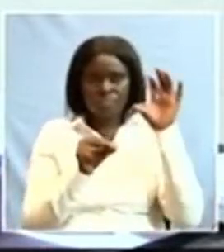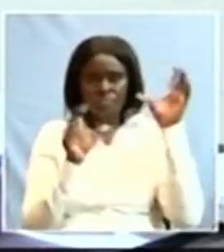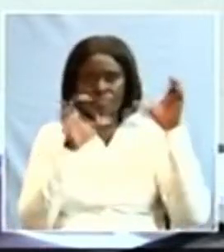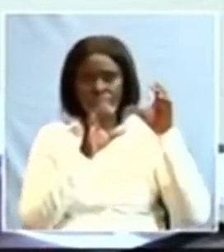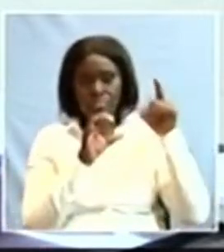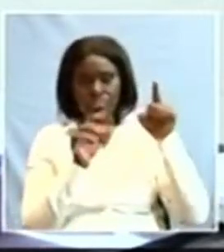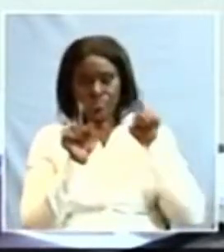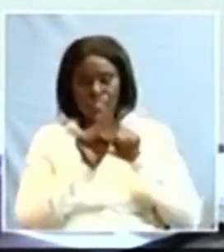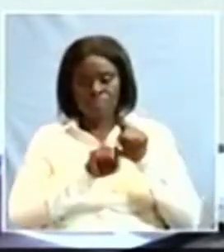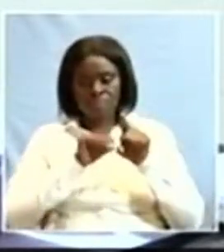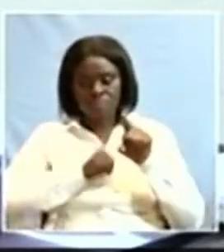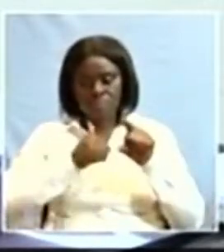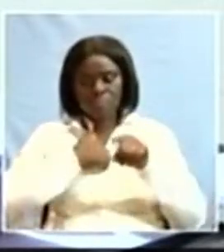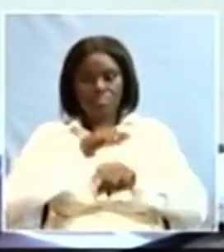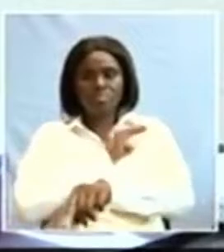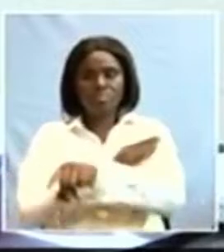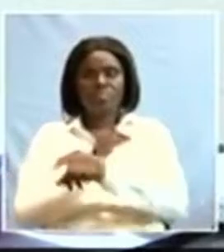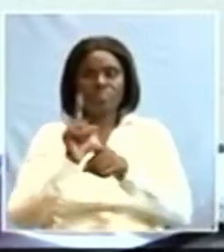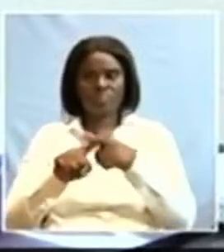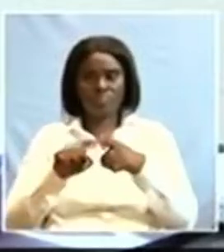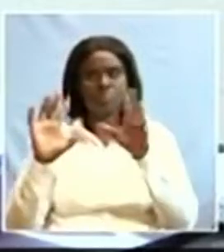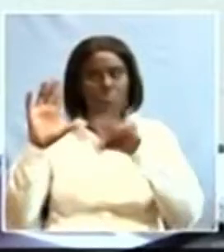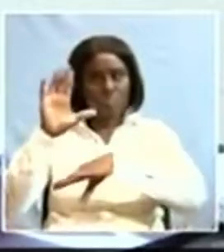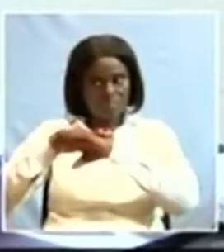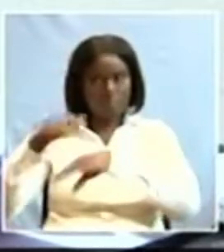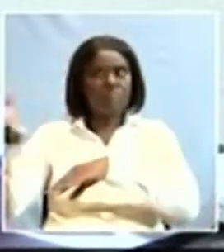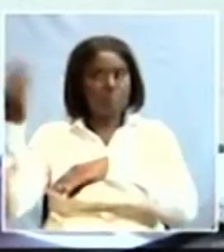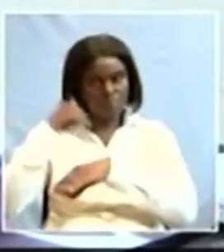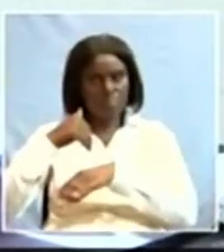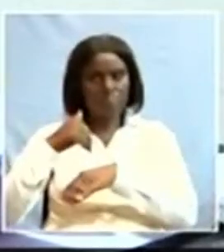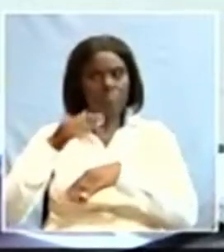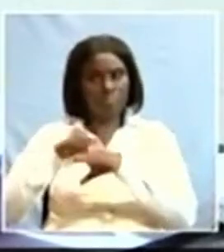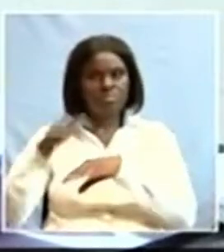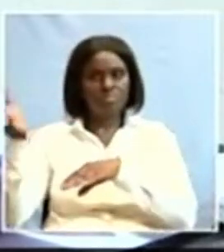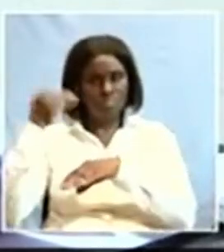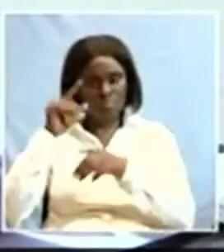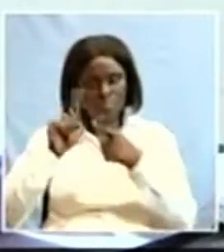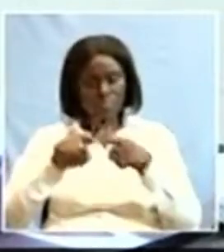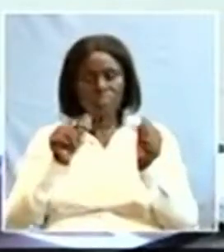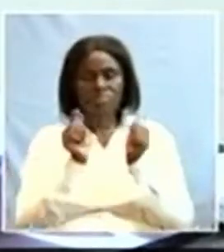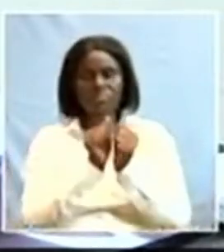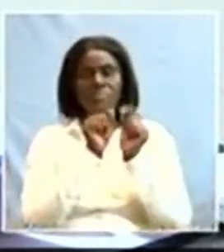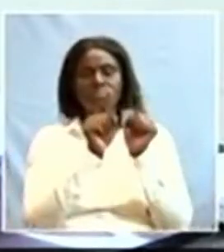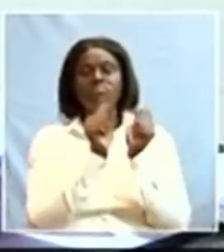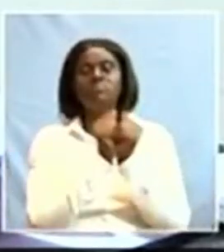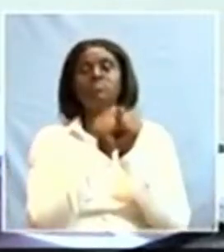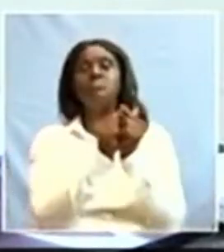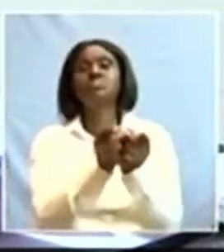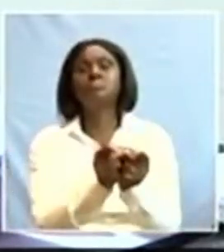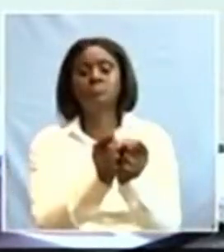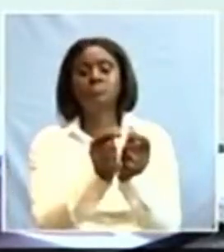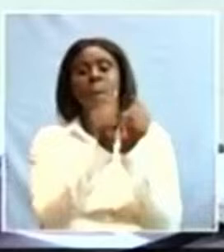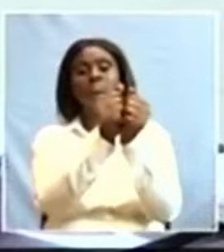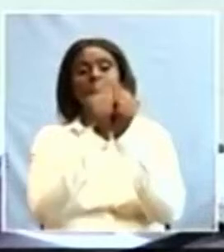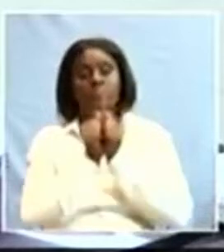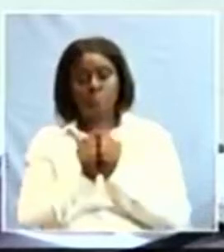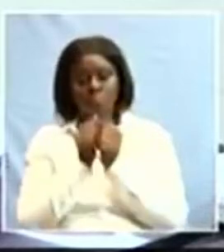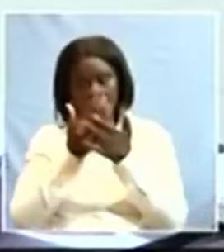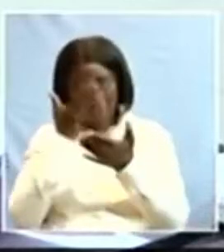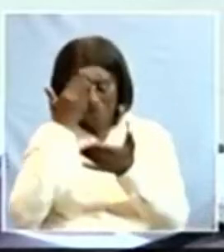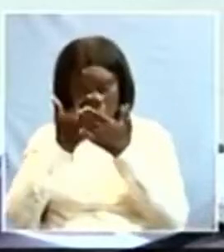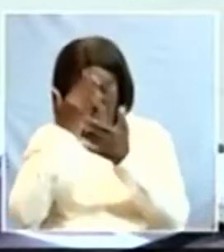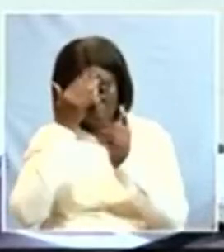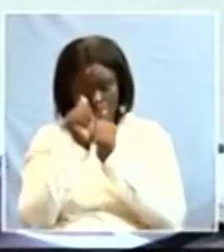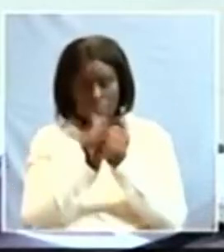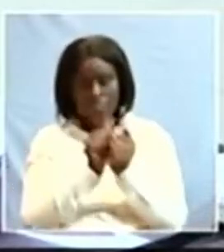committee, we have the power to subpoena them to come and appear with you to learn how about